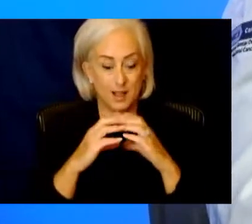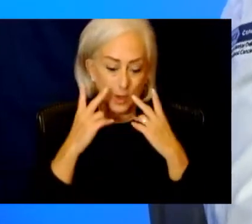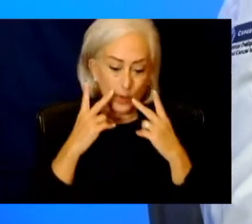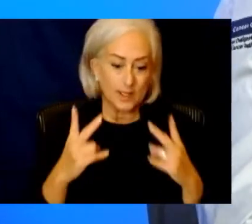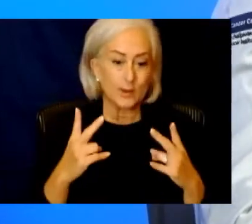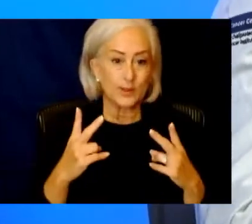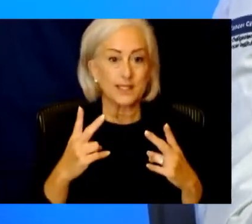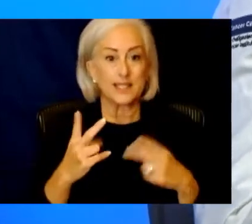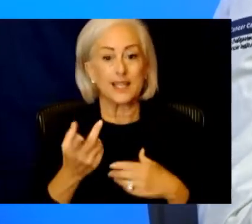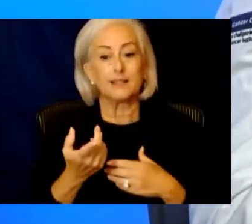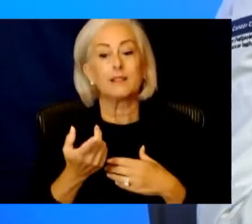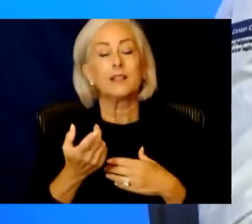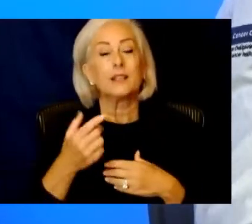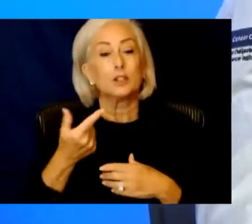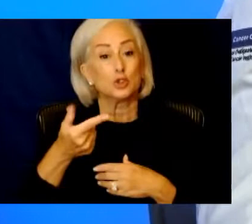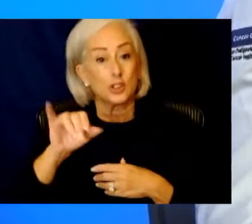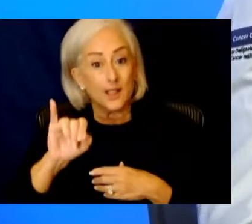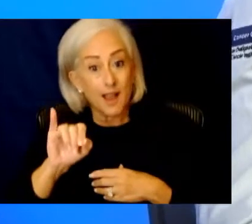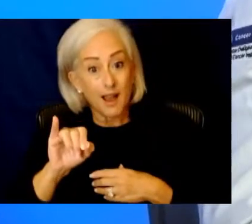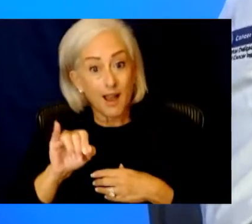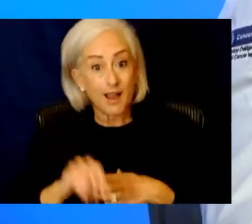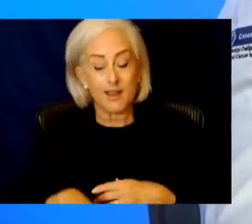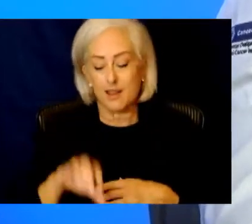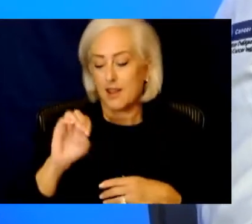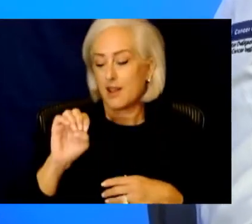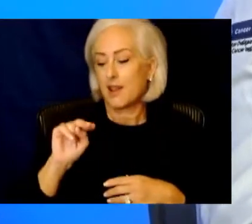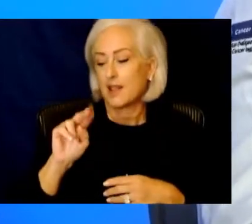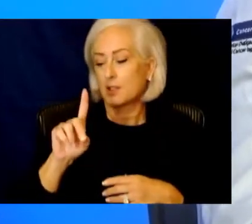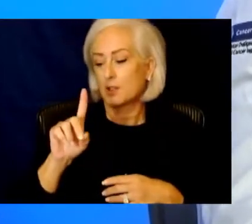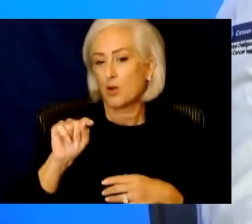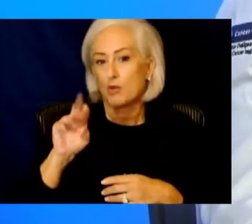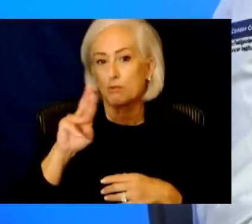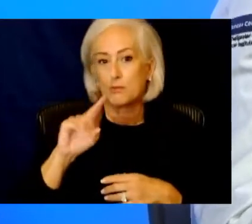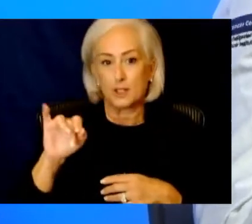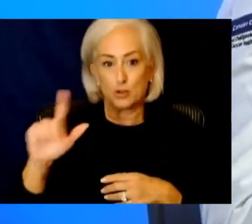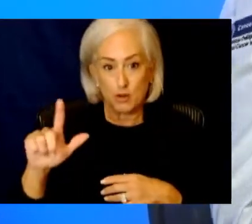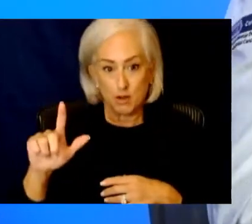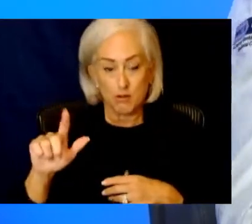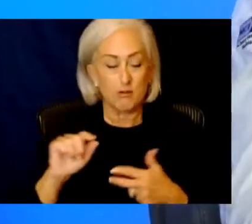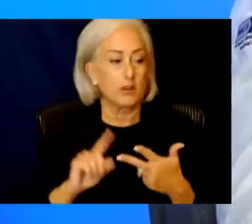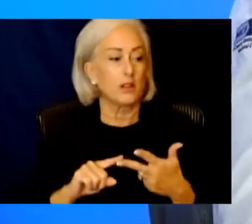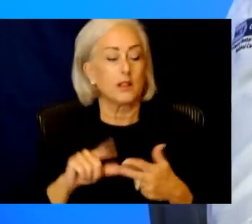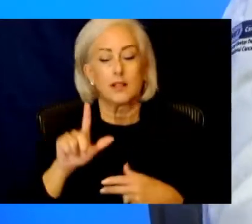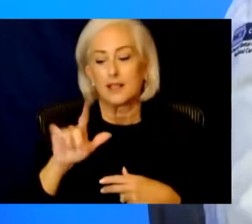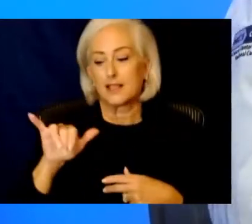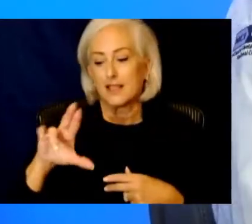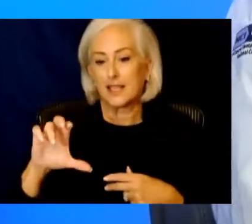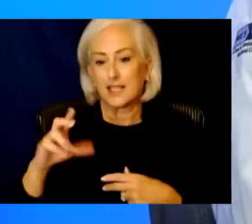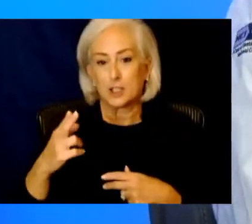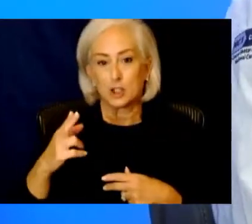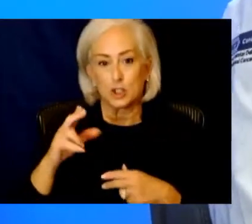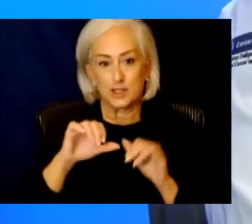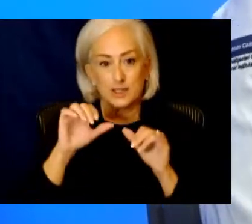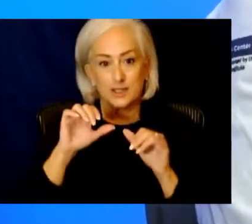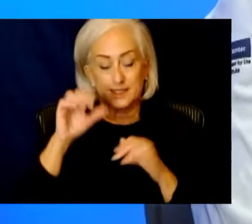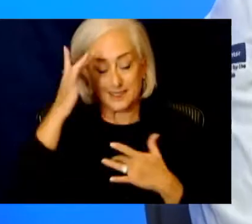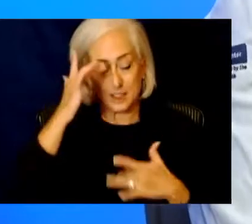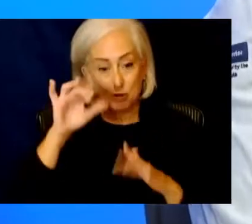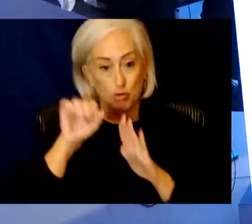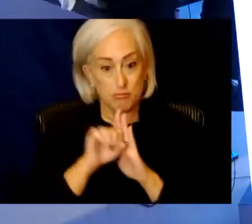endometrial cancer. It's also hereditary in conditions like Lynch Syndrome, and that's why we see it in younger patients.